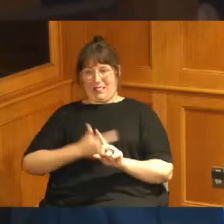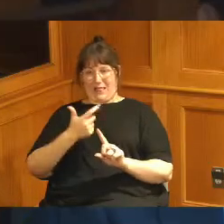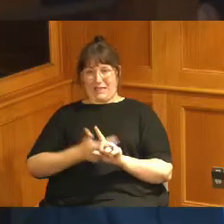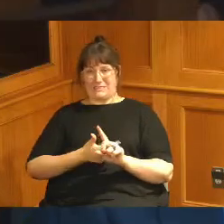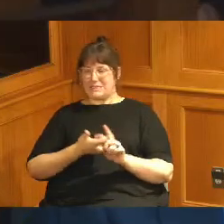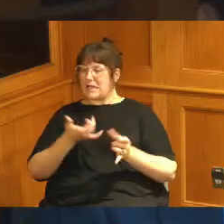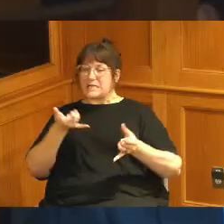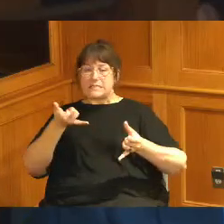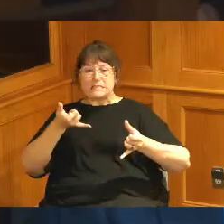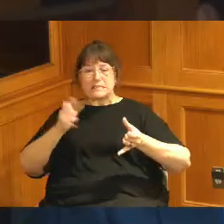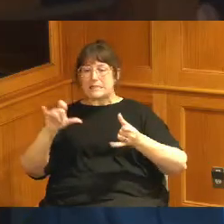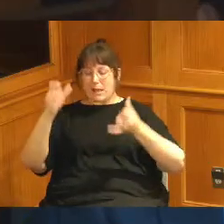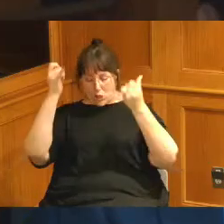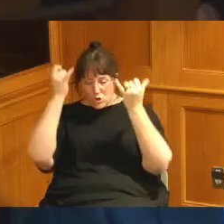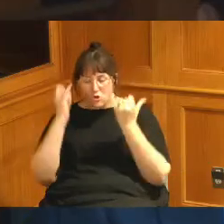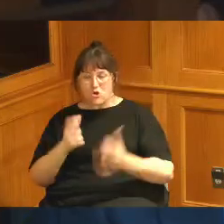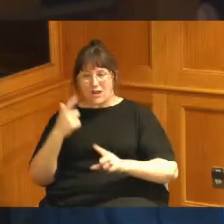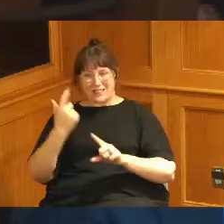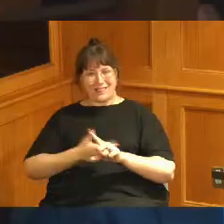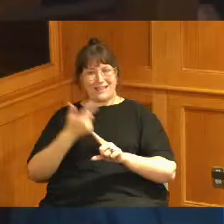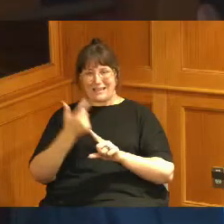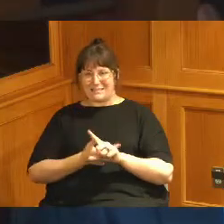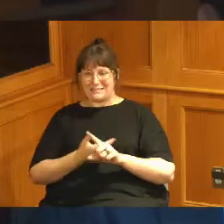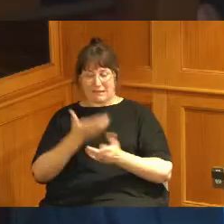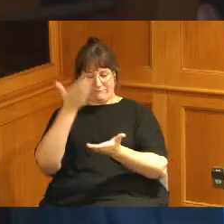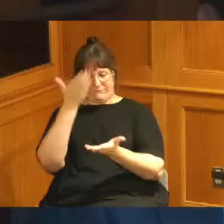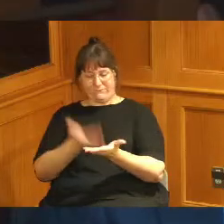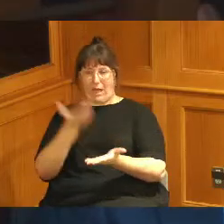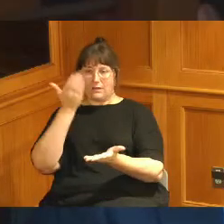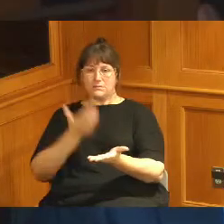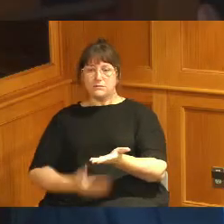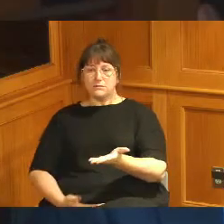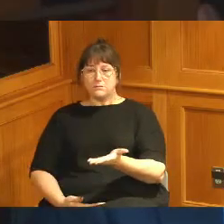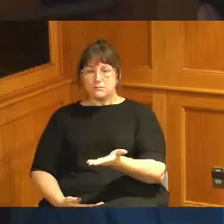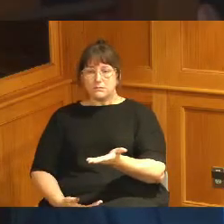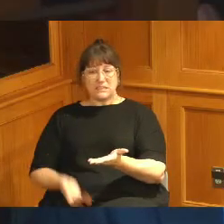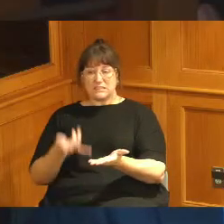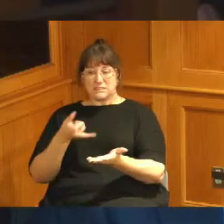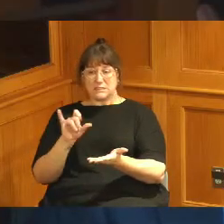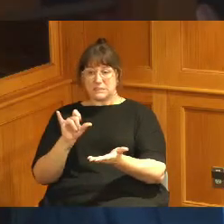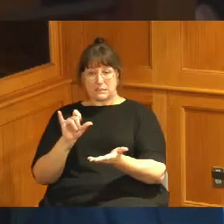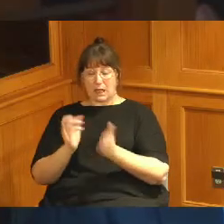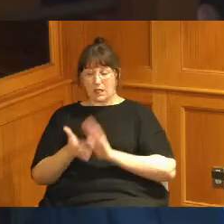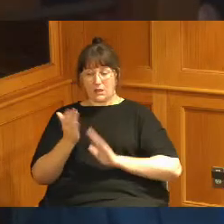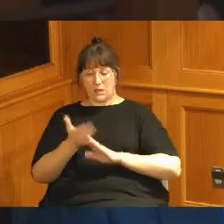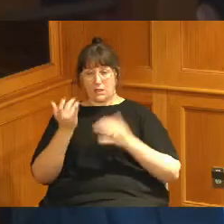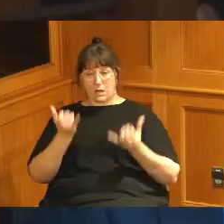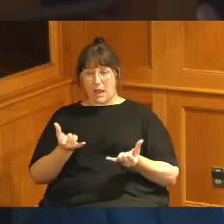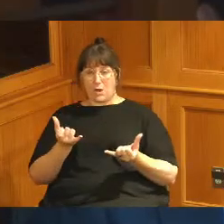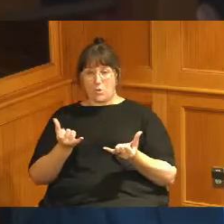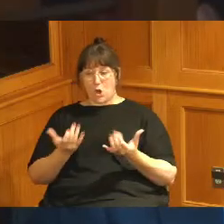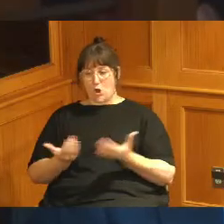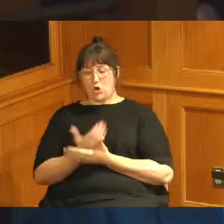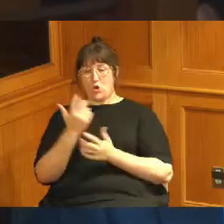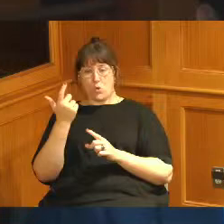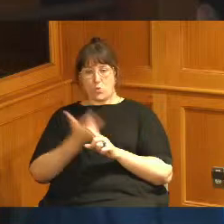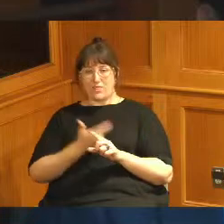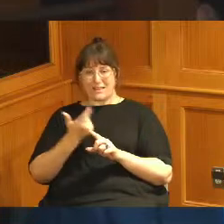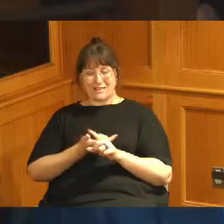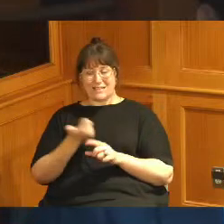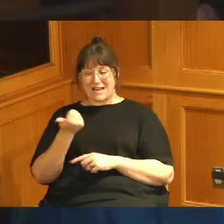the lease. We got to deal with facts. It's still the lease. We don't have a new lease. We under